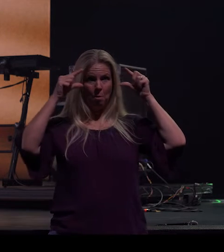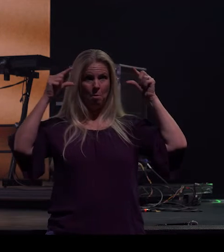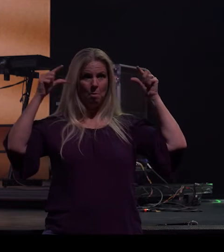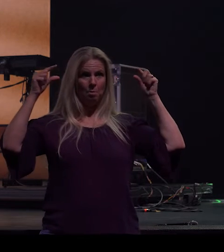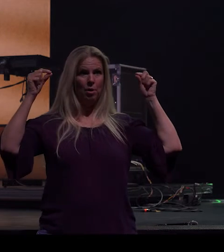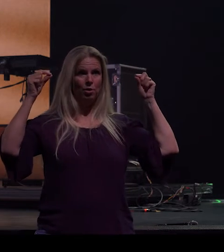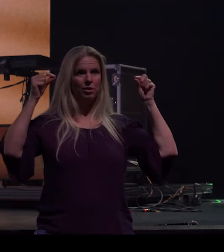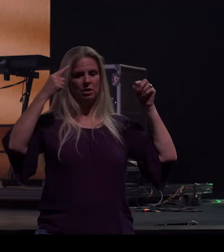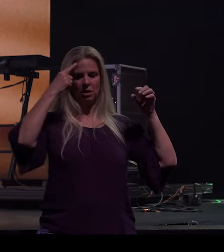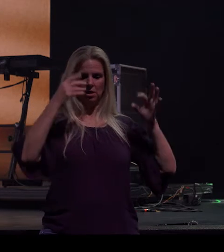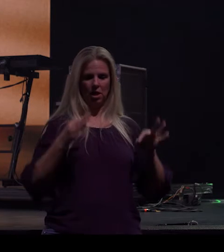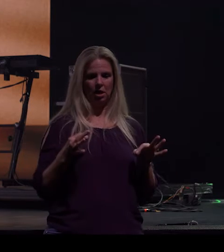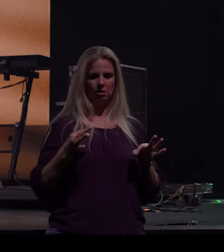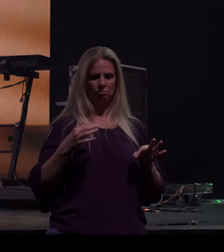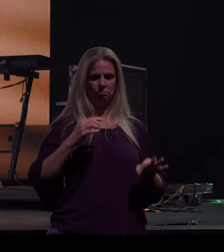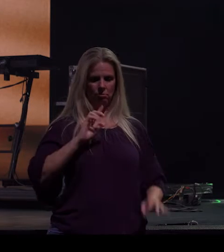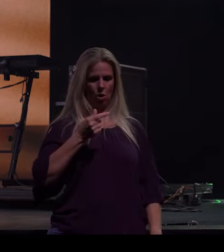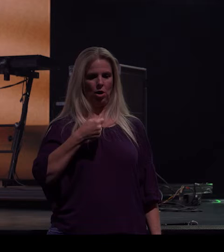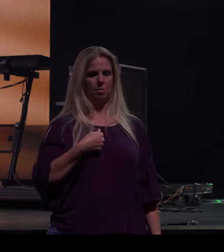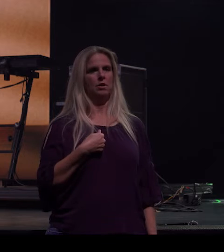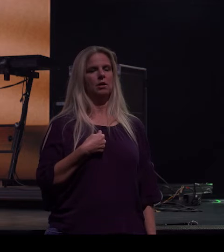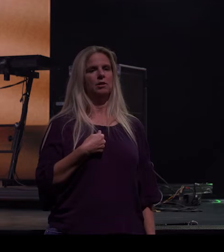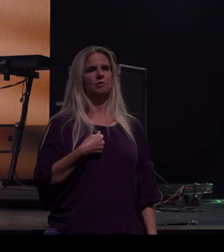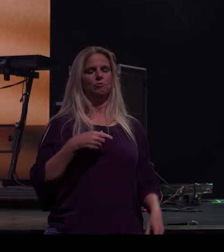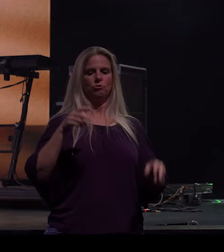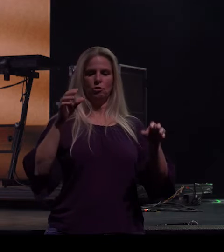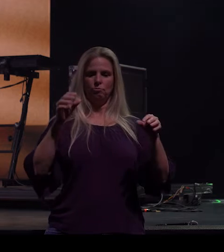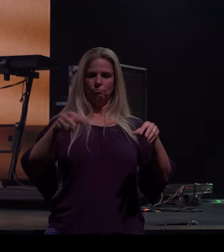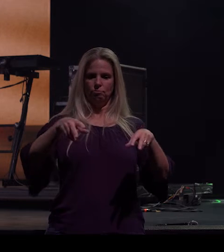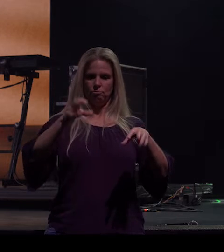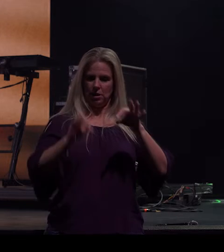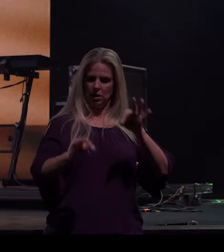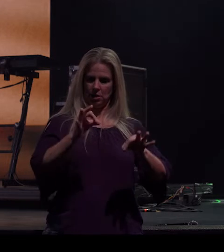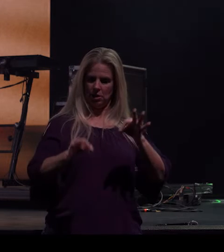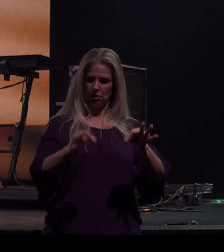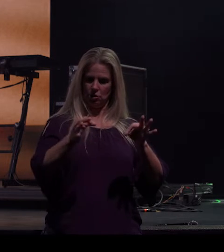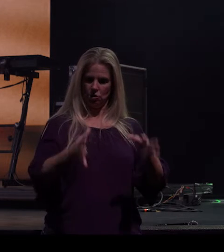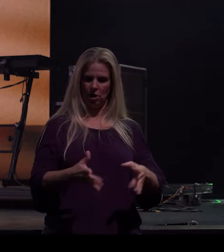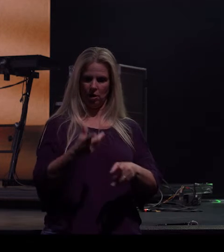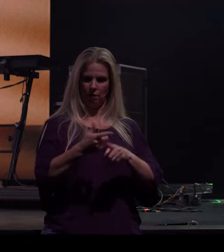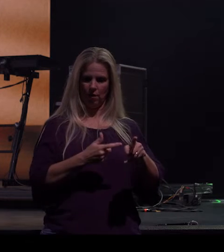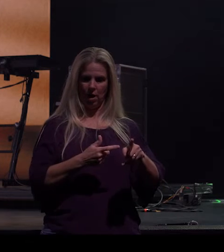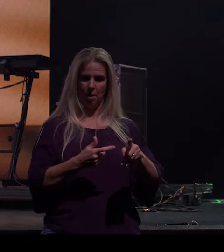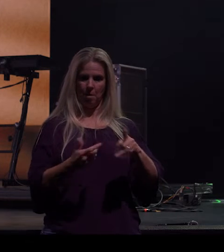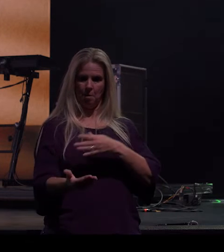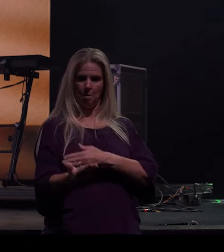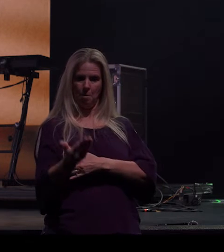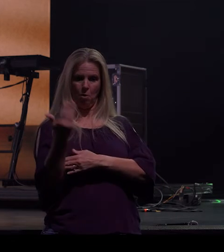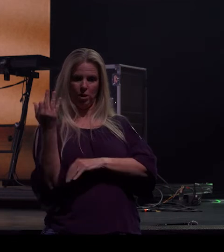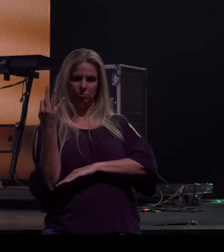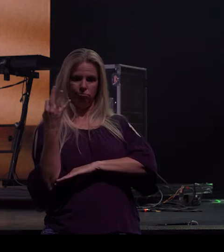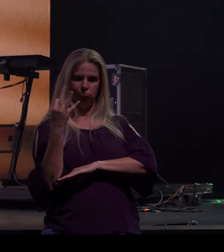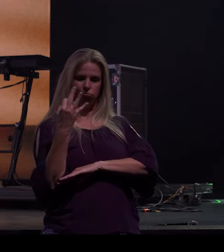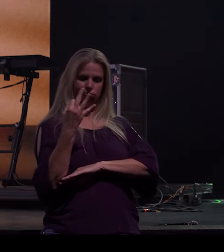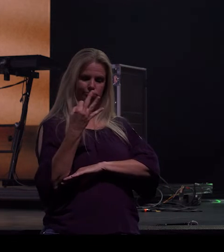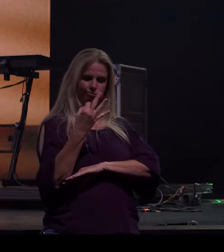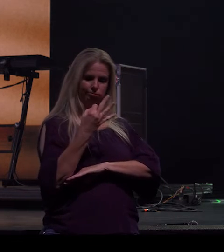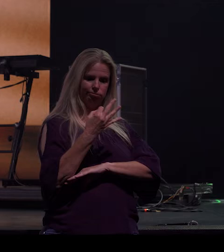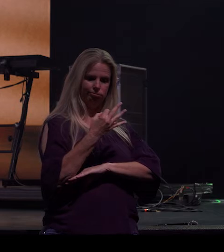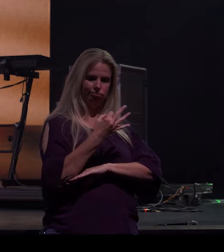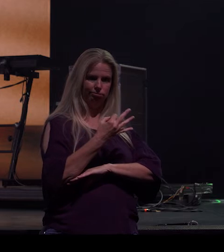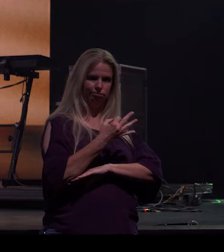decides he's the only one to do it. Sets himself up as judge, and from morning till evening, you think you have long days? From